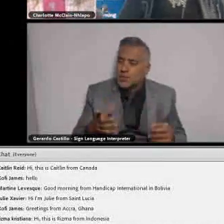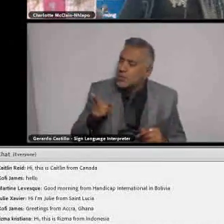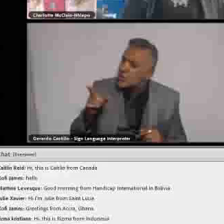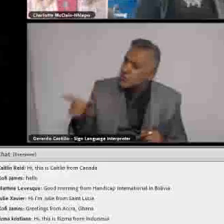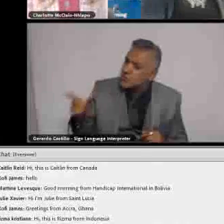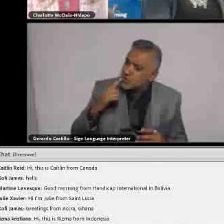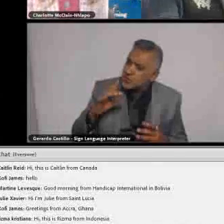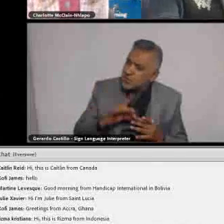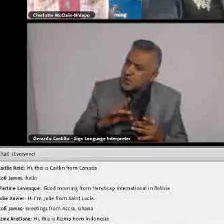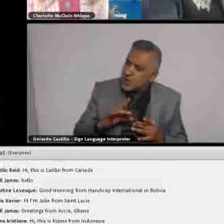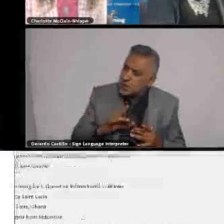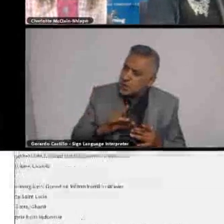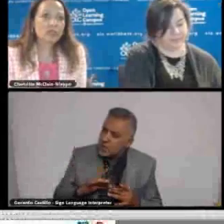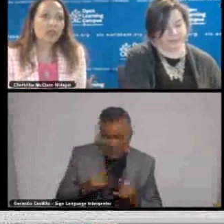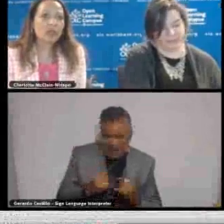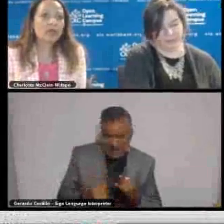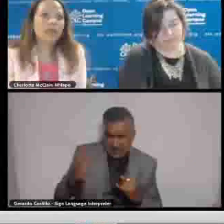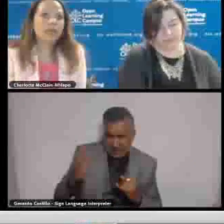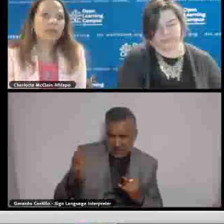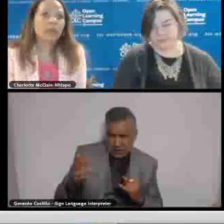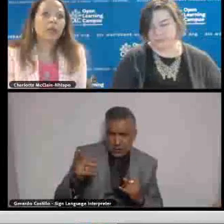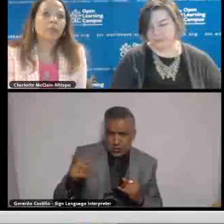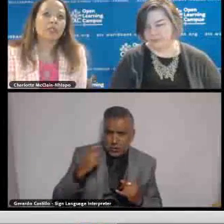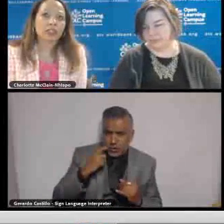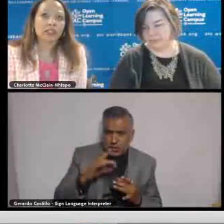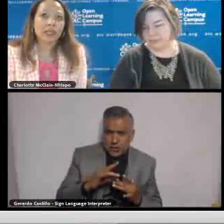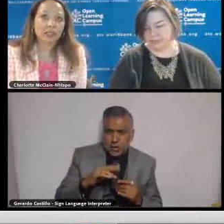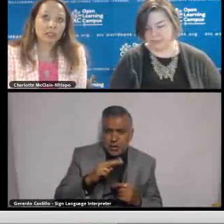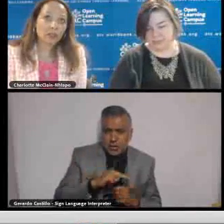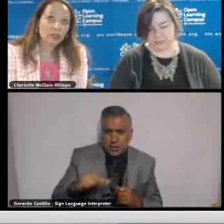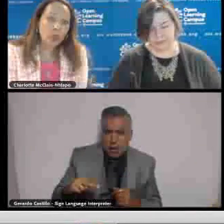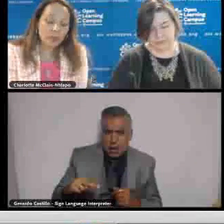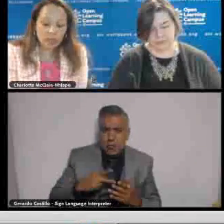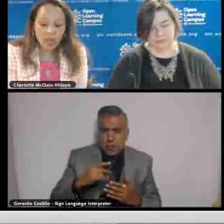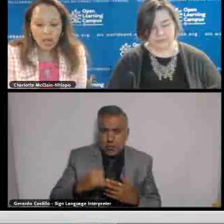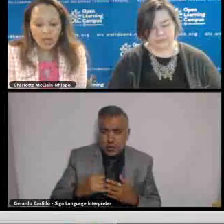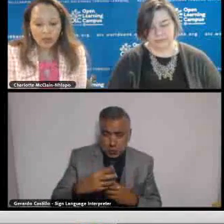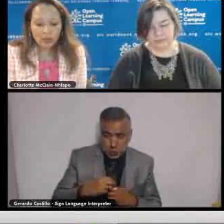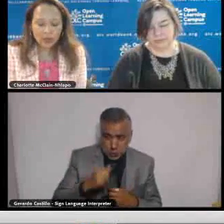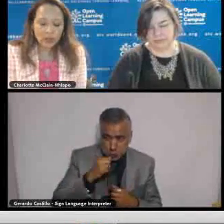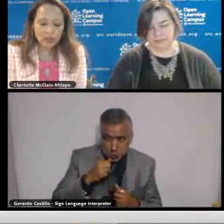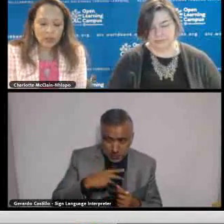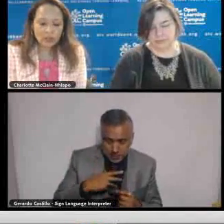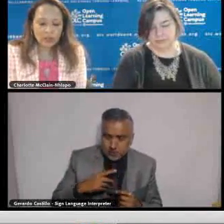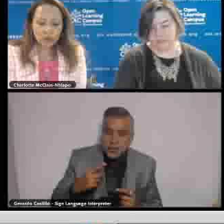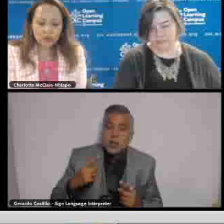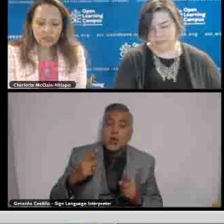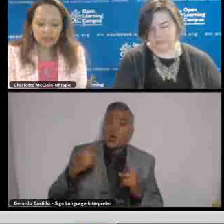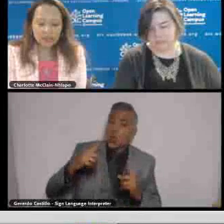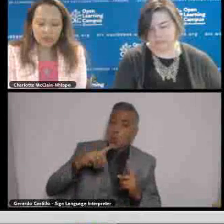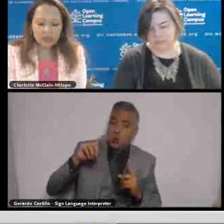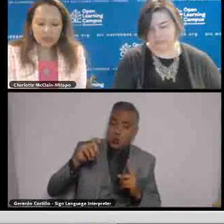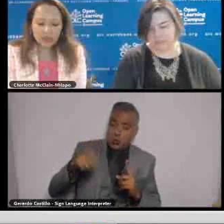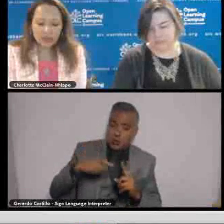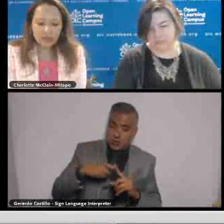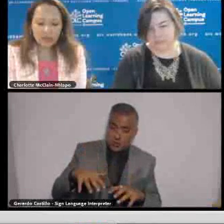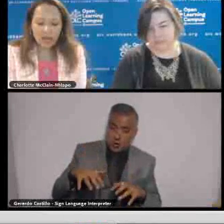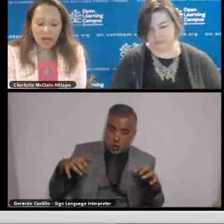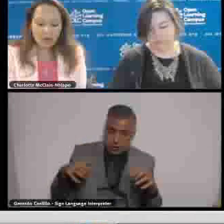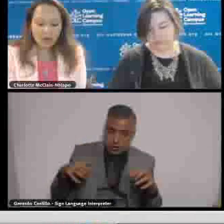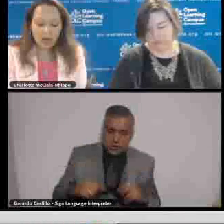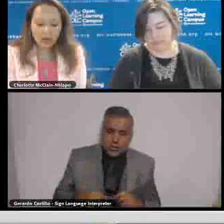end of your presentation the Nepal project that includes women. And one of the questions from the audience was